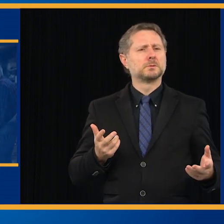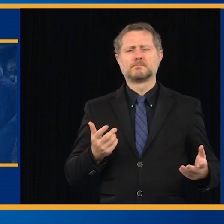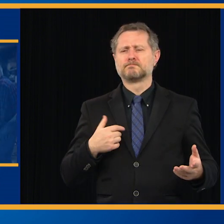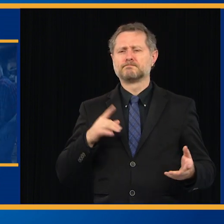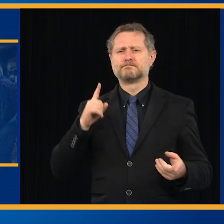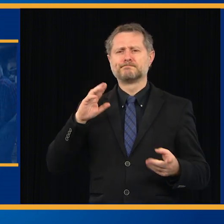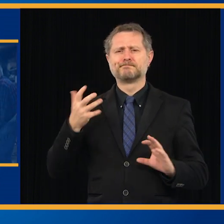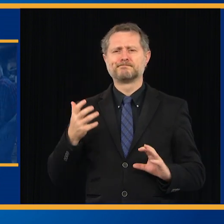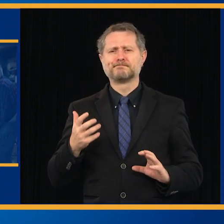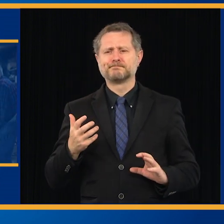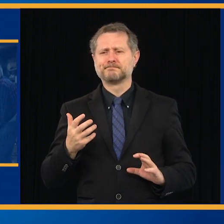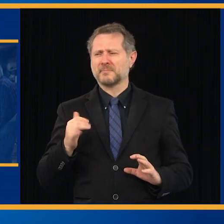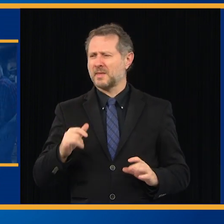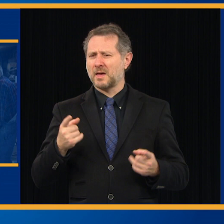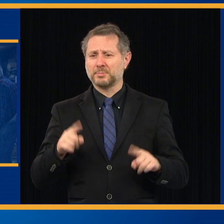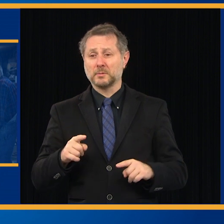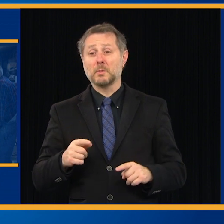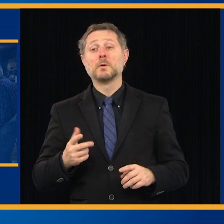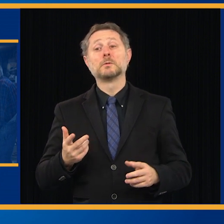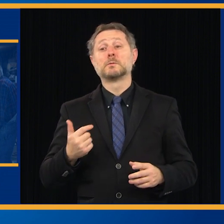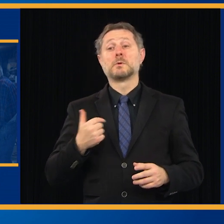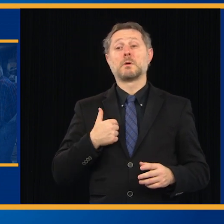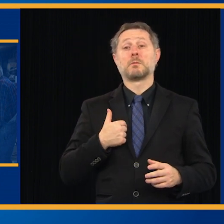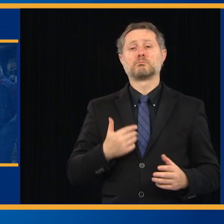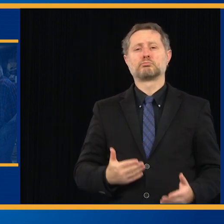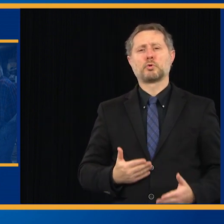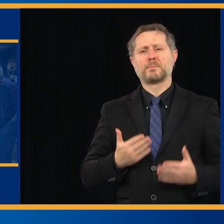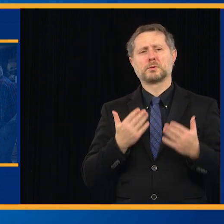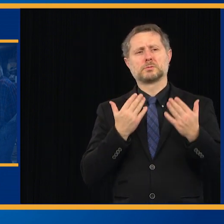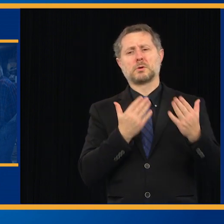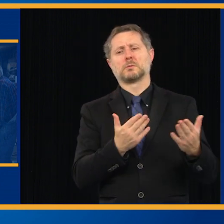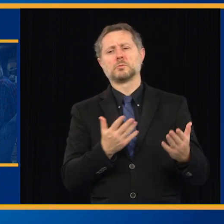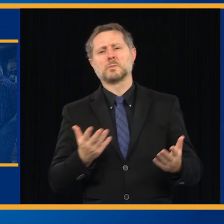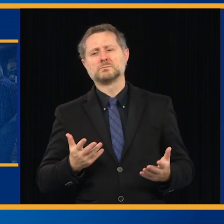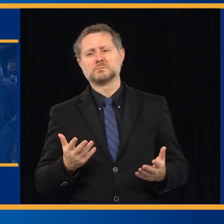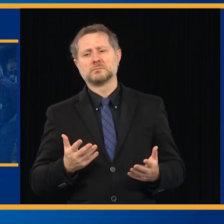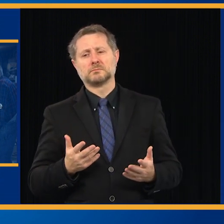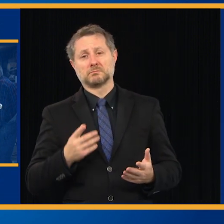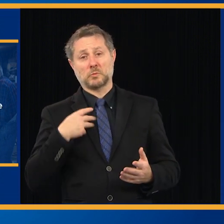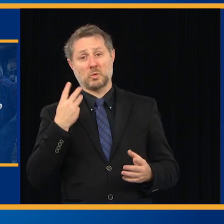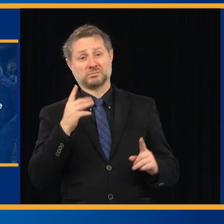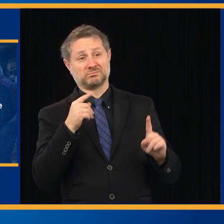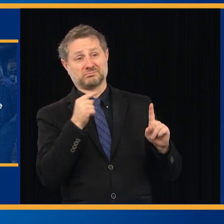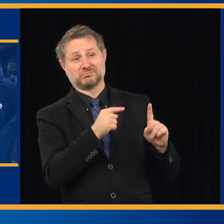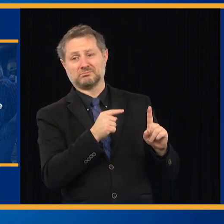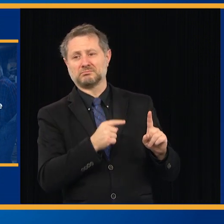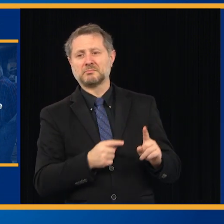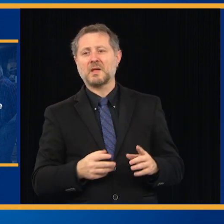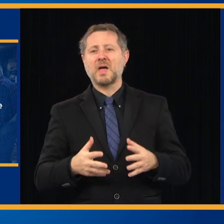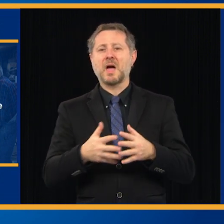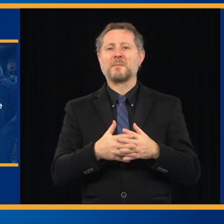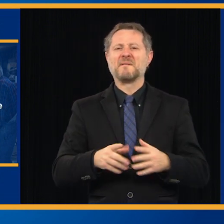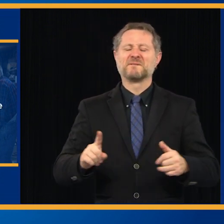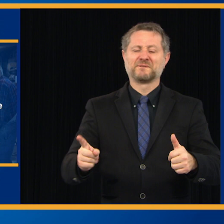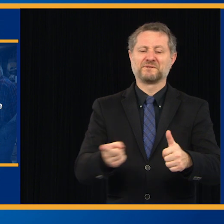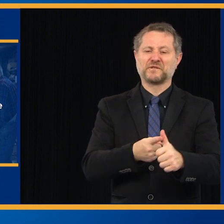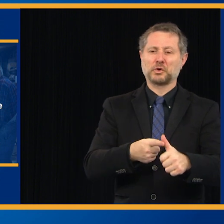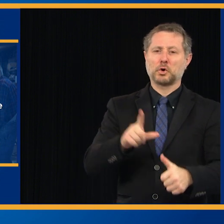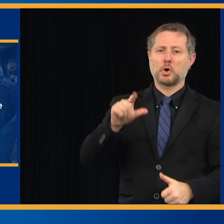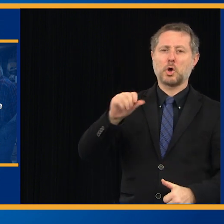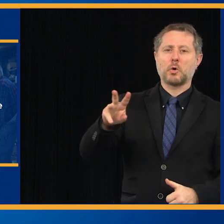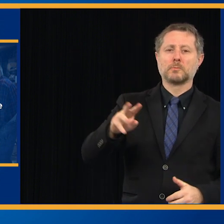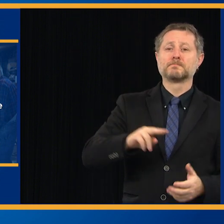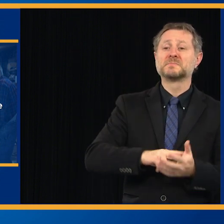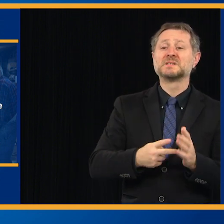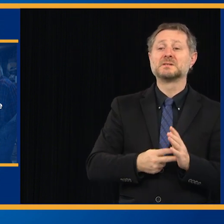once, we can't do it again. Here's my suggestion to my colleagues in Washington. The Americans First law. If a corporation